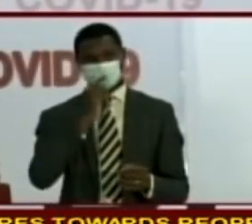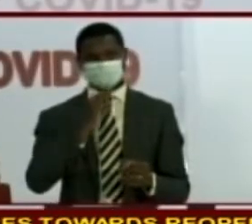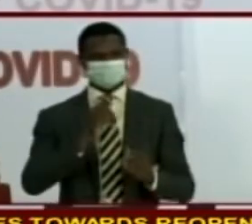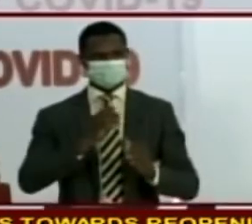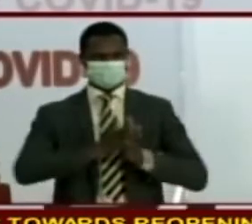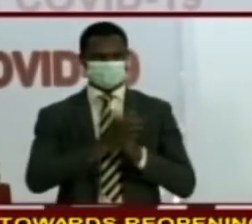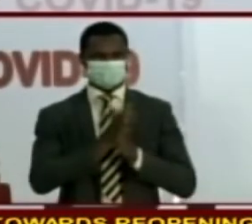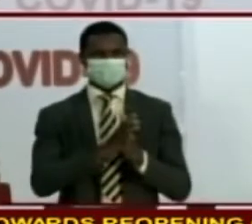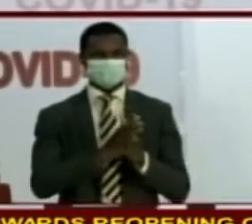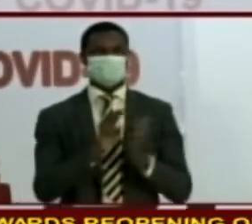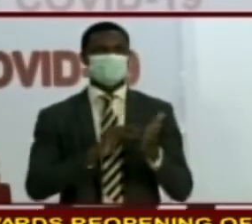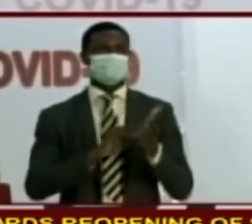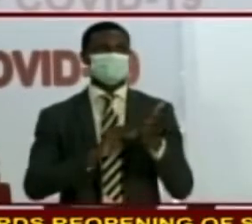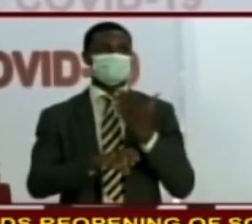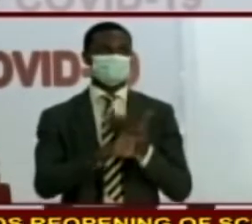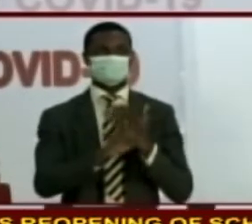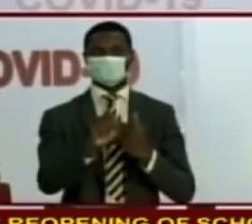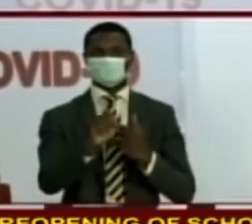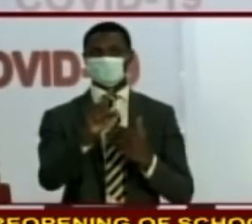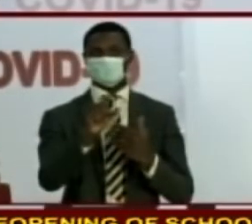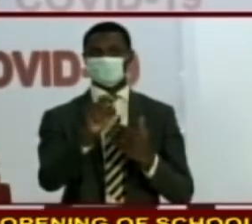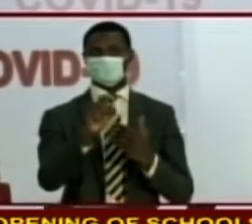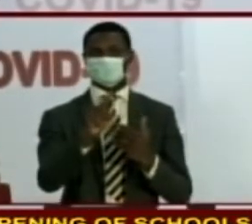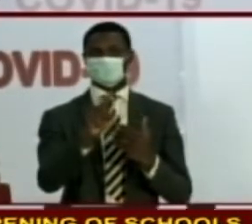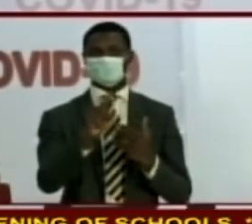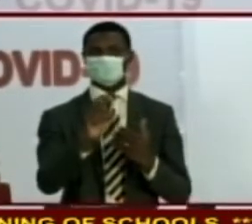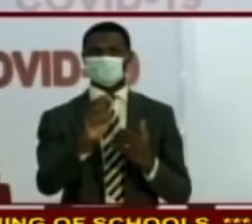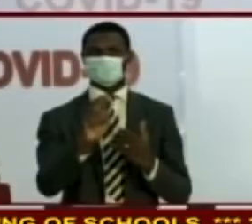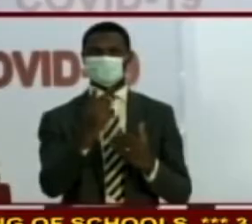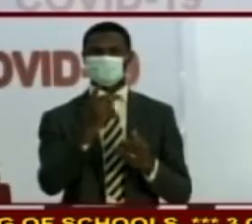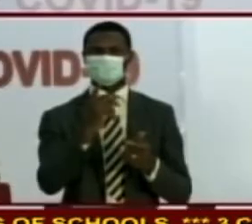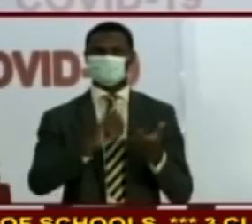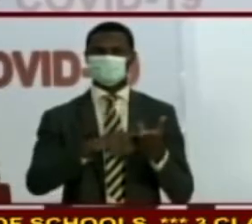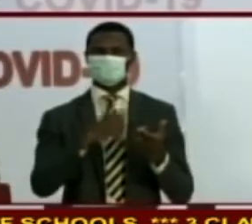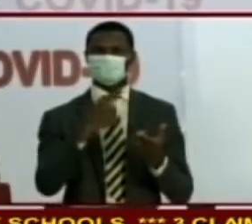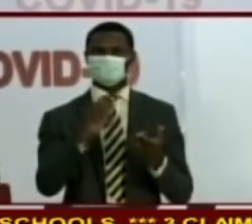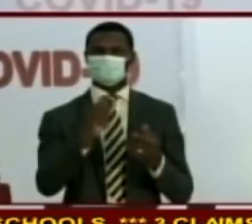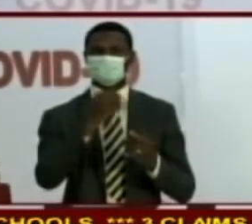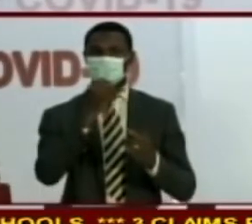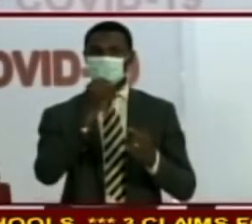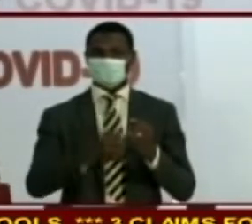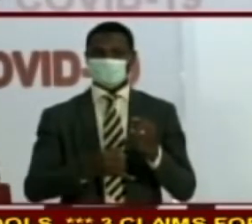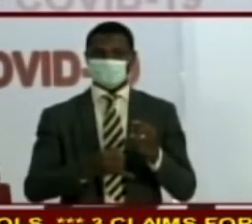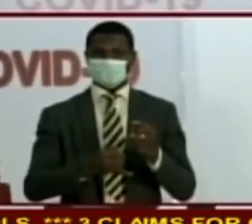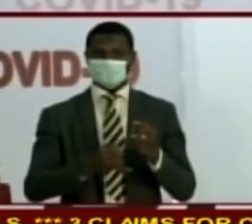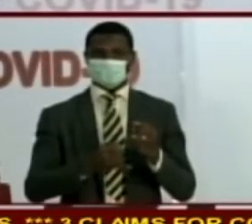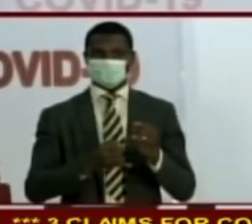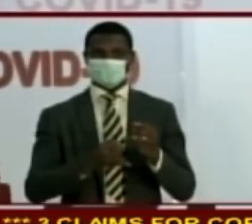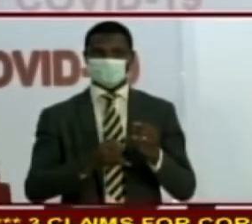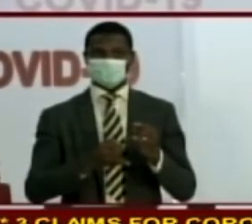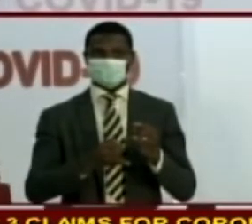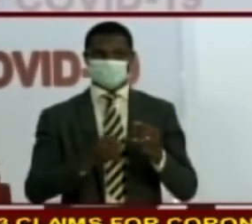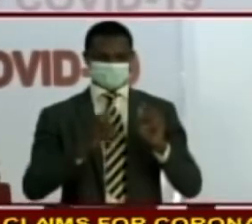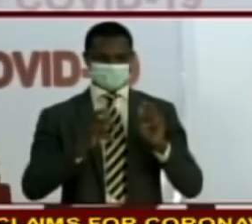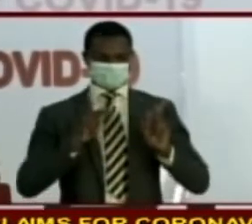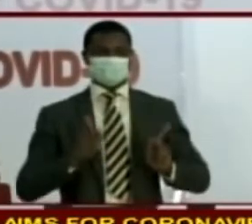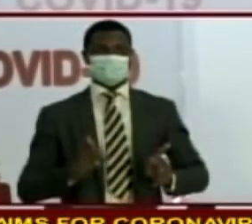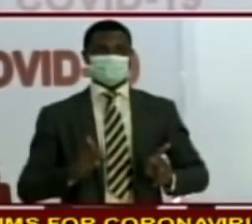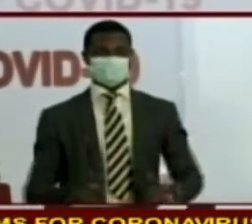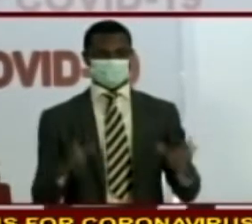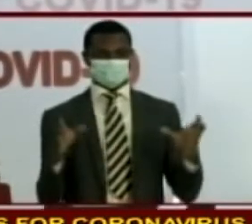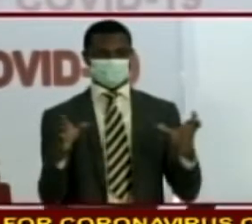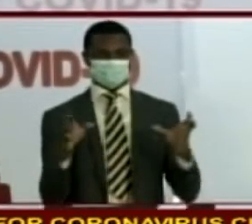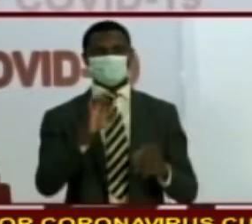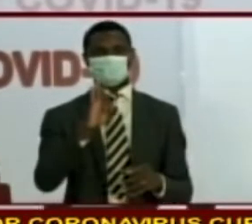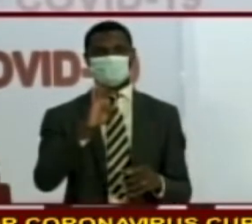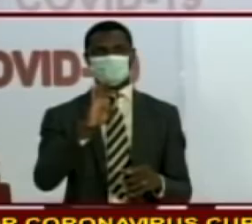of March, that was the second to the last physical Federal Executive Council that we held. A decision